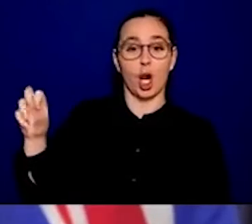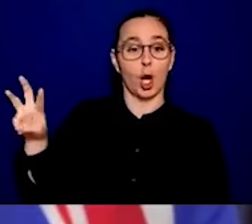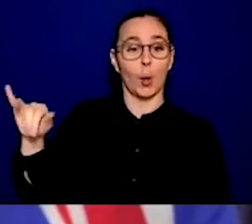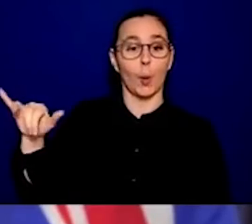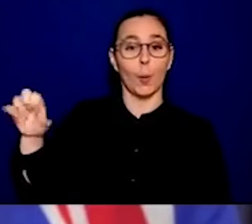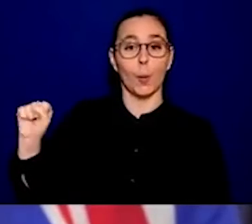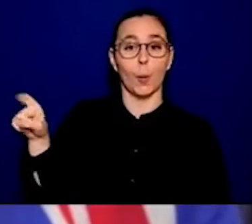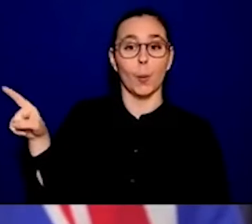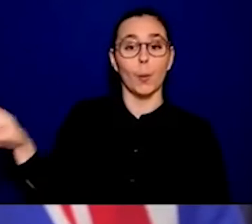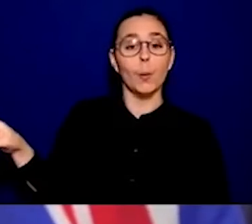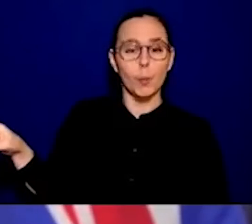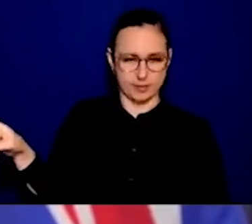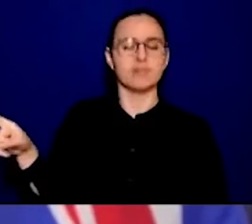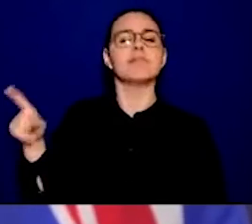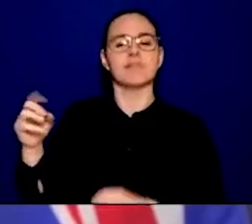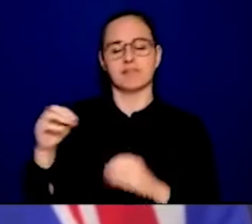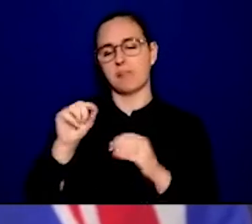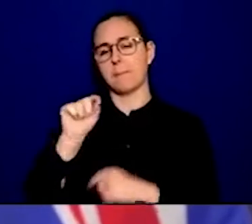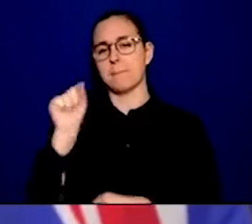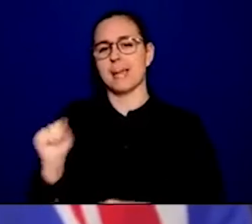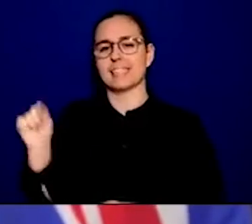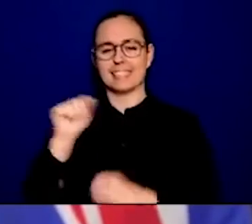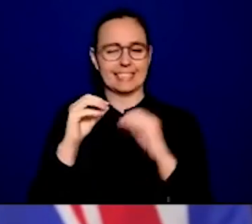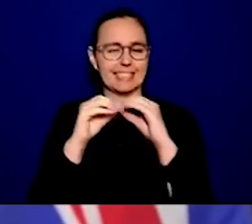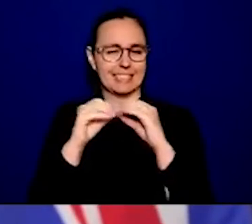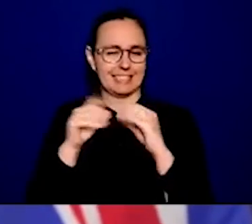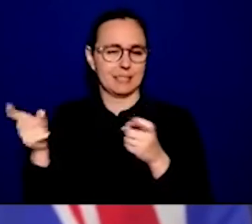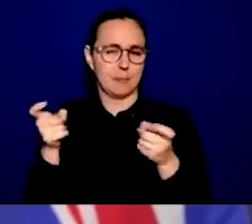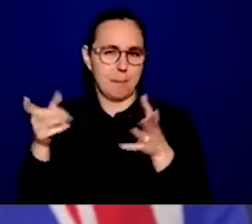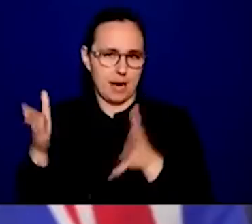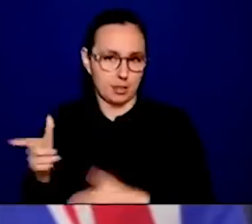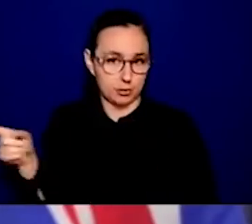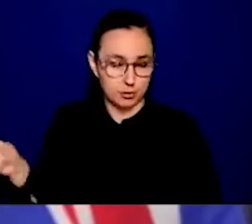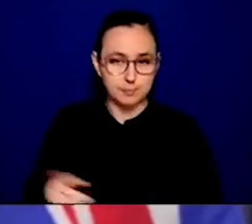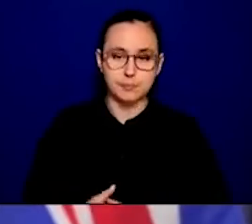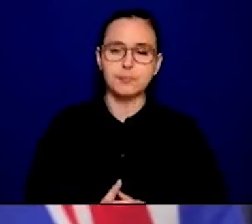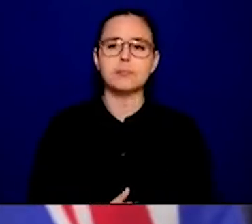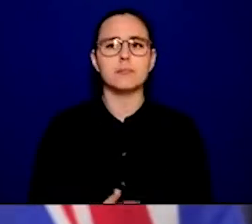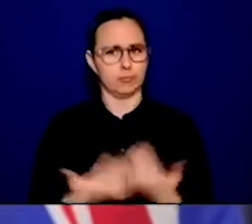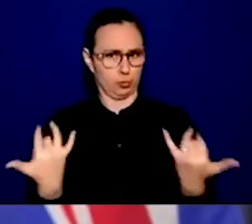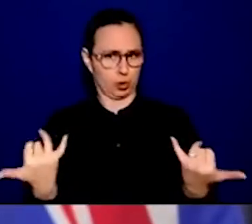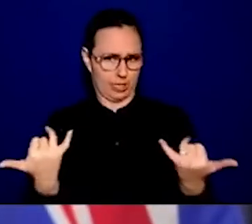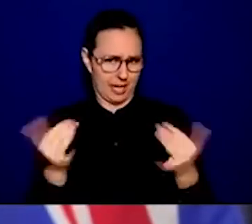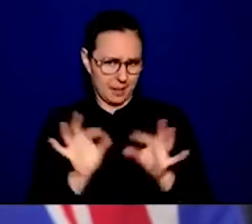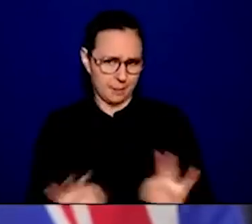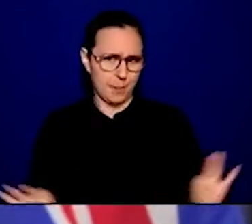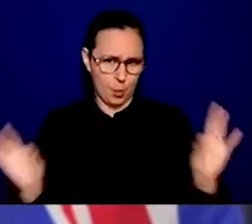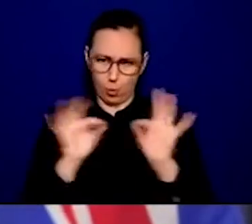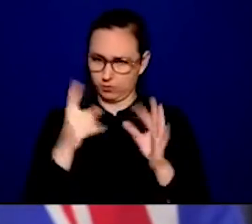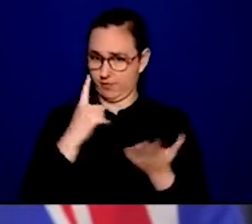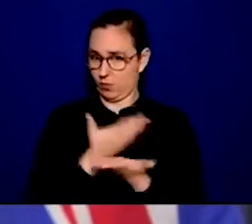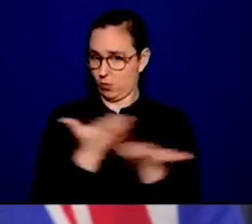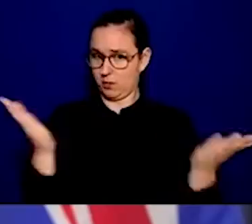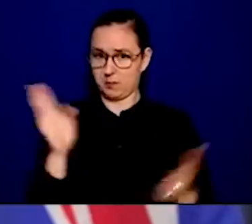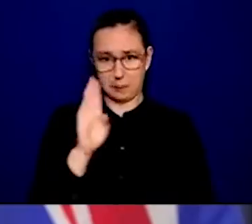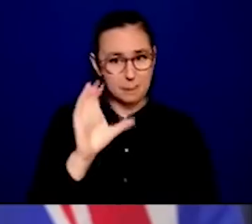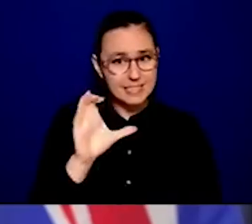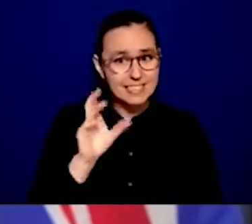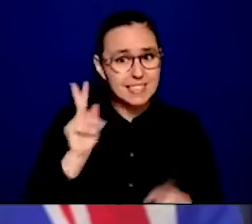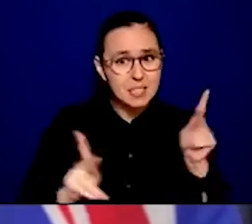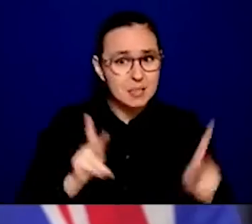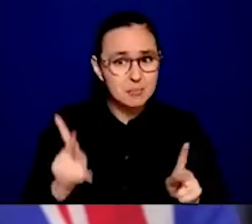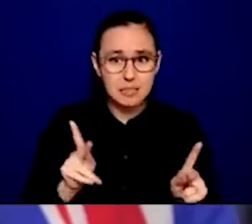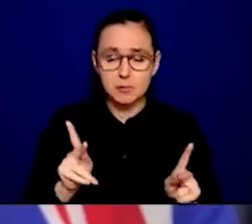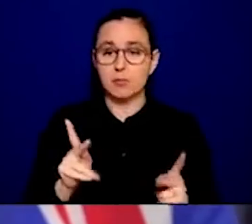This is an important day for the people of British Columbia. I firmly believe that no worker should have